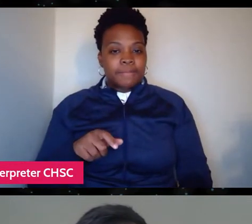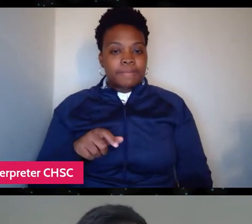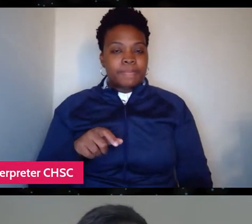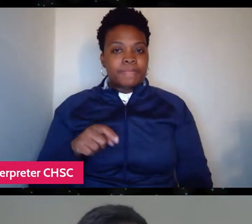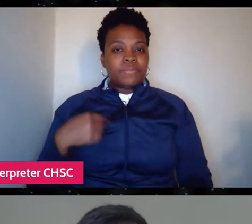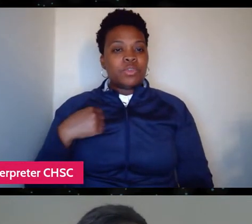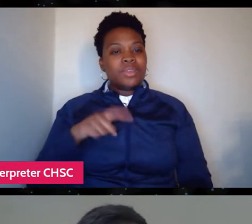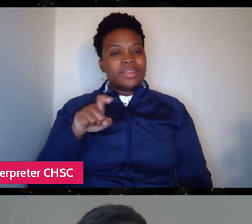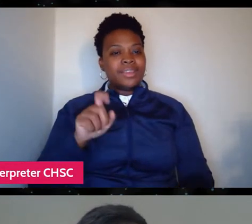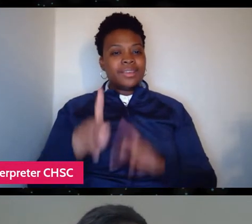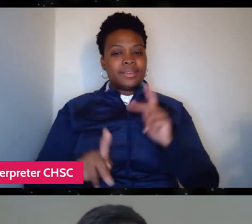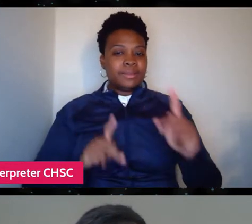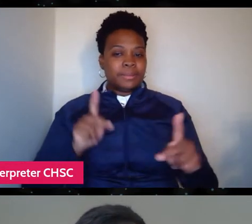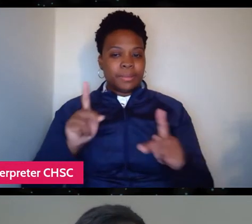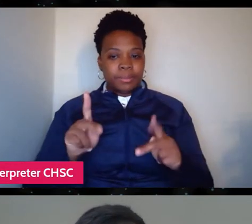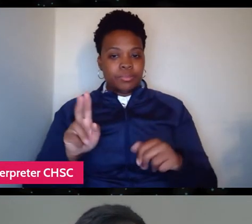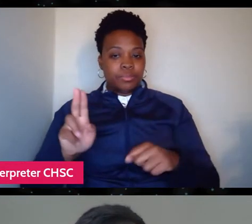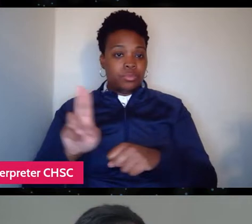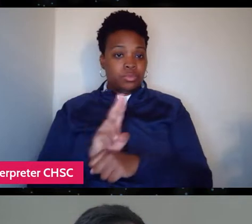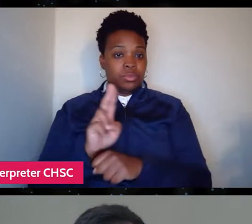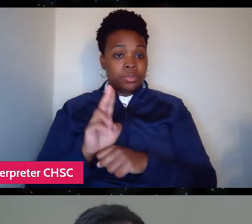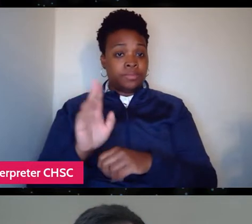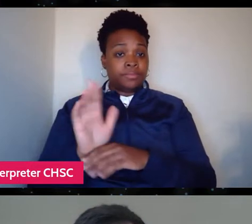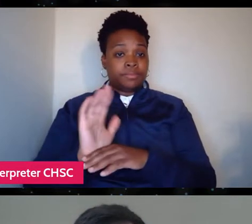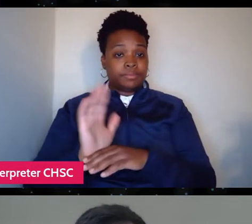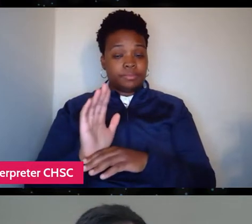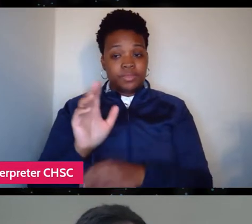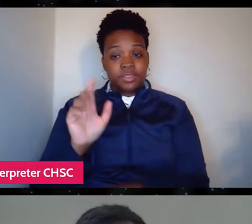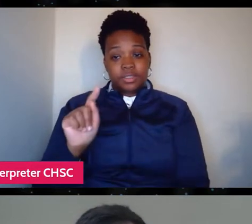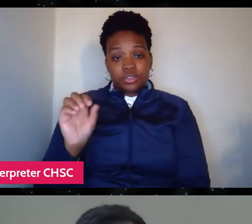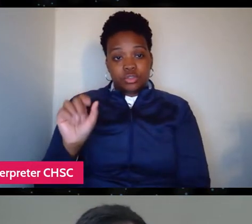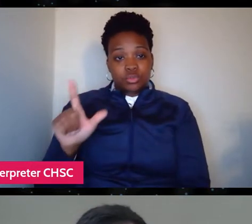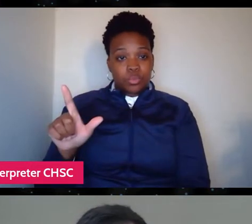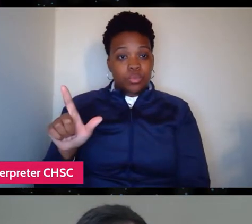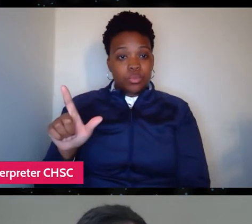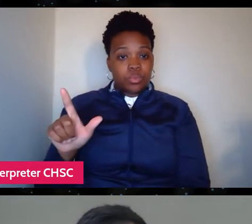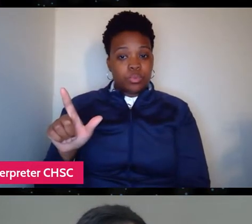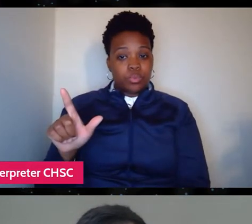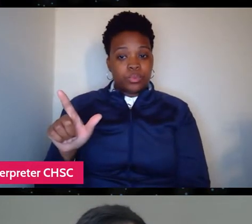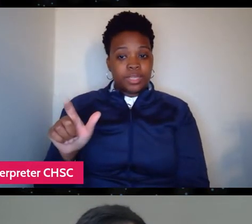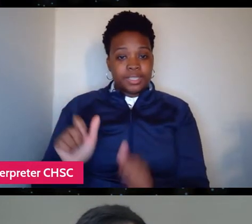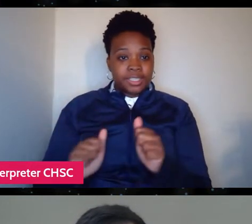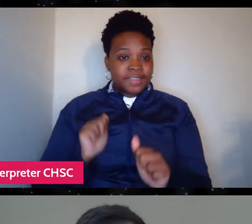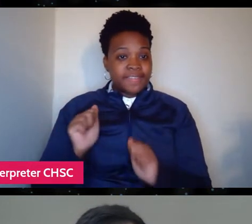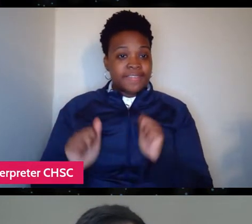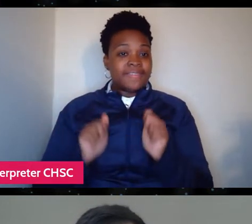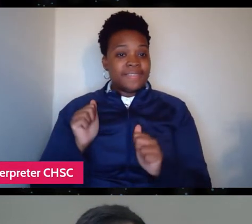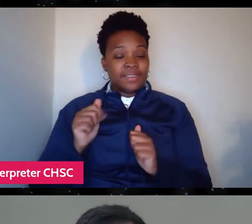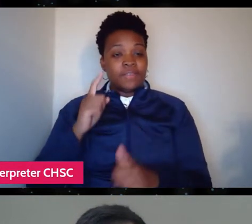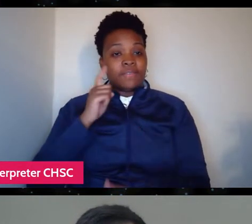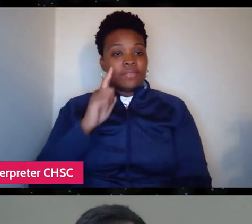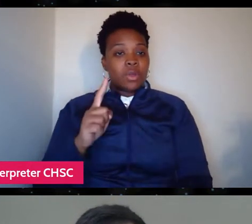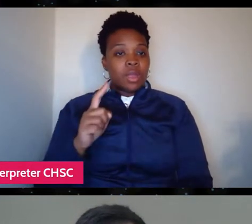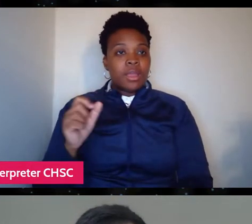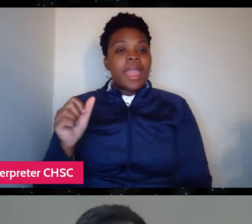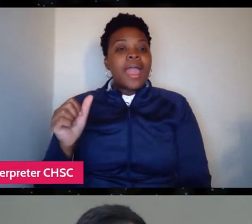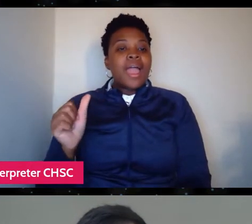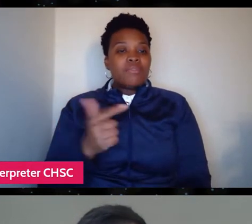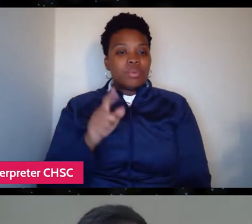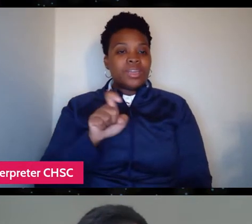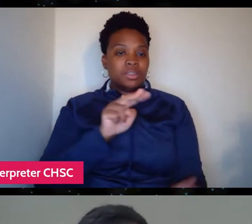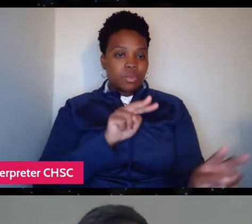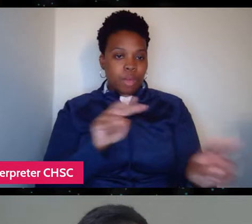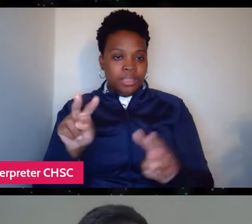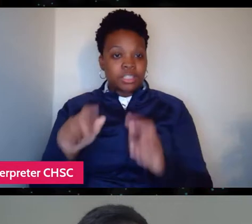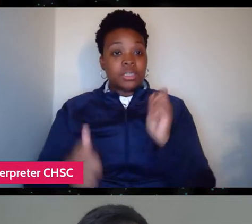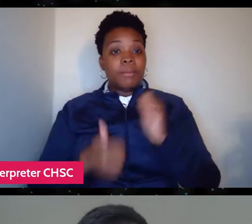people to use the film as a tool, as a vehicle for, you know, everyone should see this film. Most people